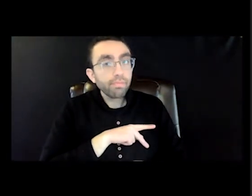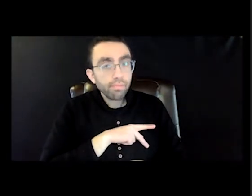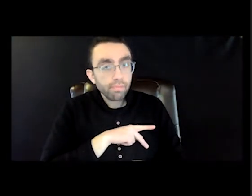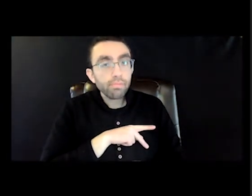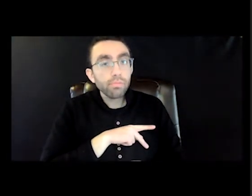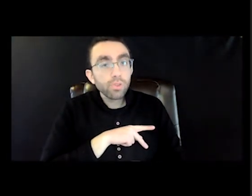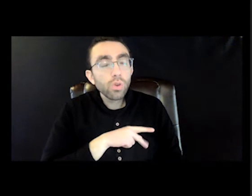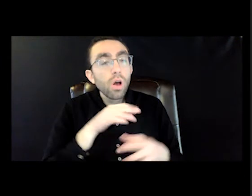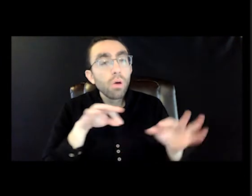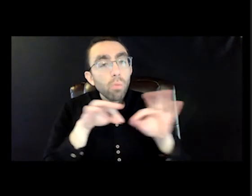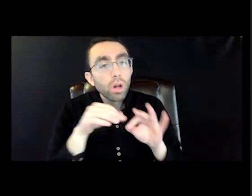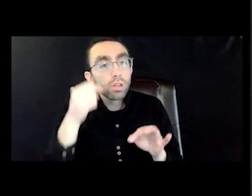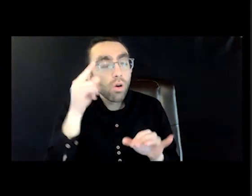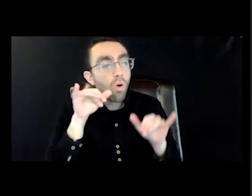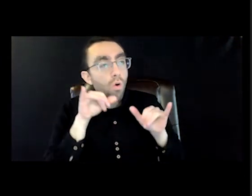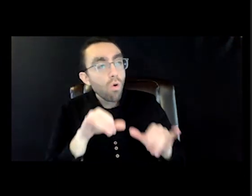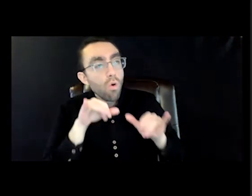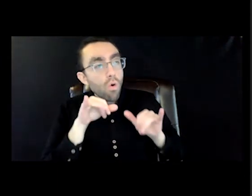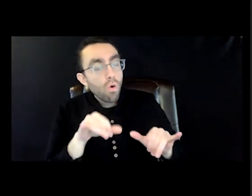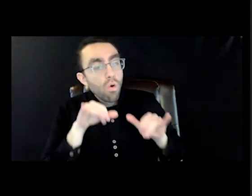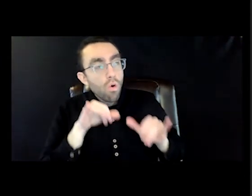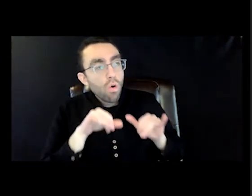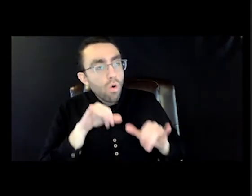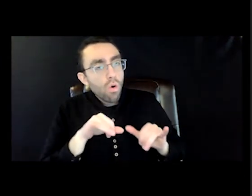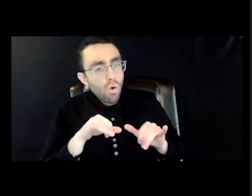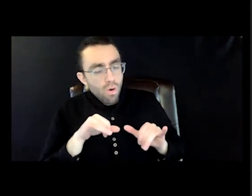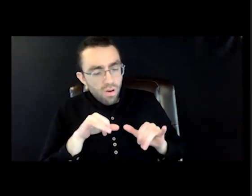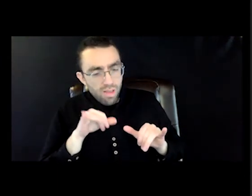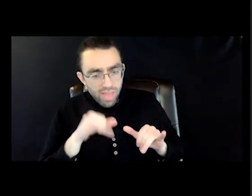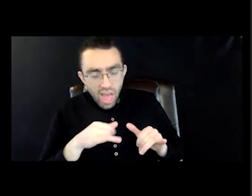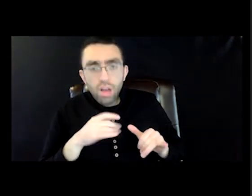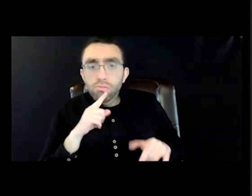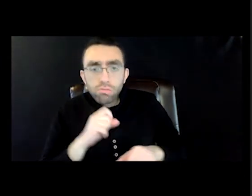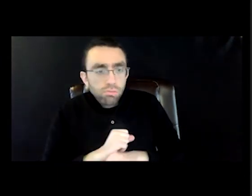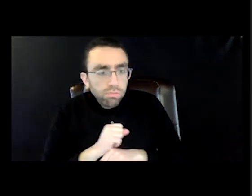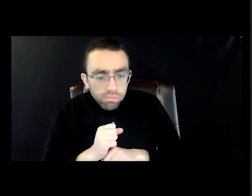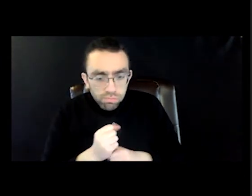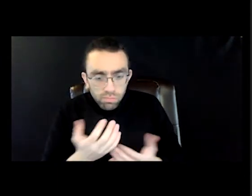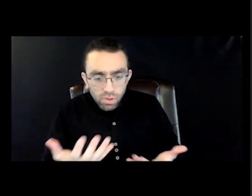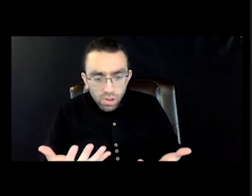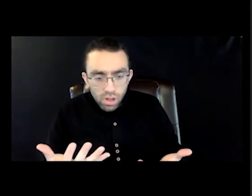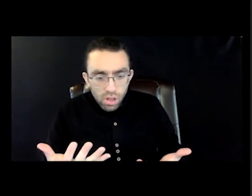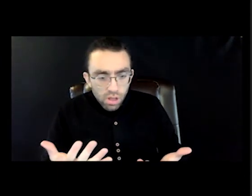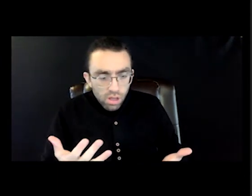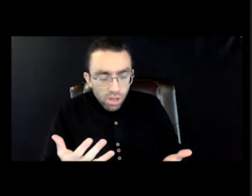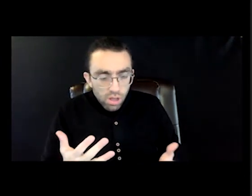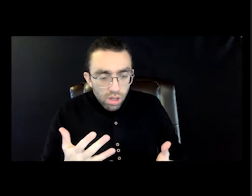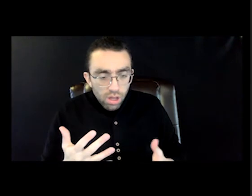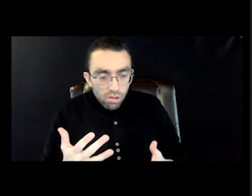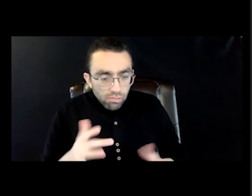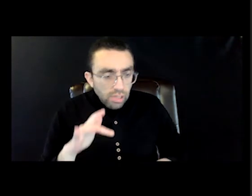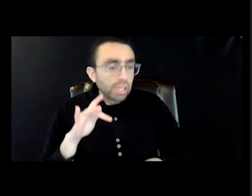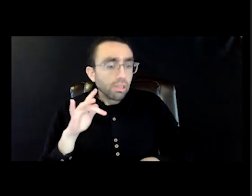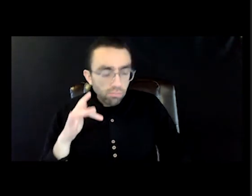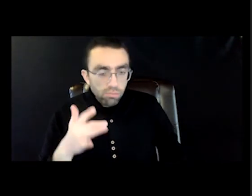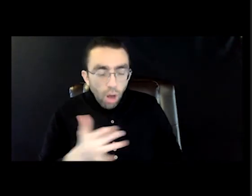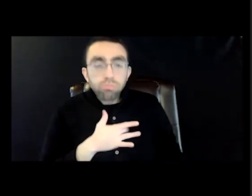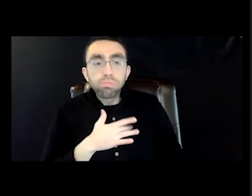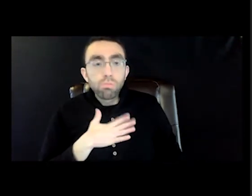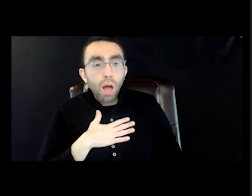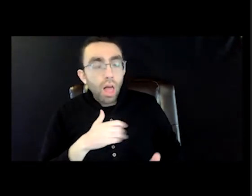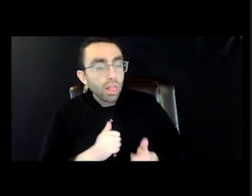And understanding that, and understanding the grief that comes with that, the anxiety that comes with that, helps us, one, heal, hold space for each